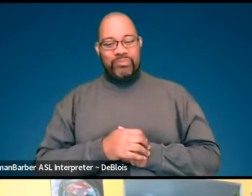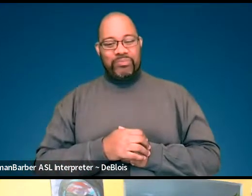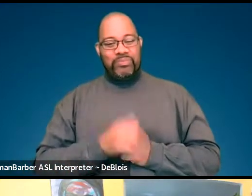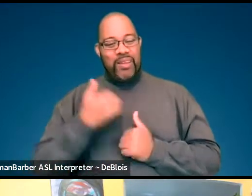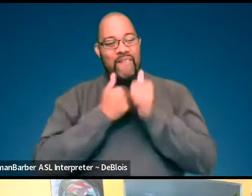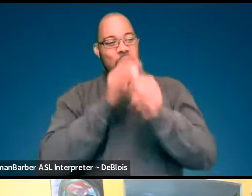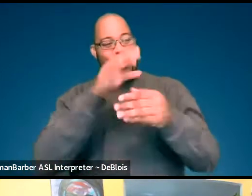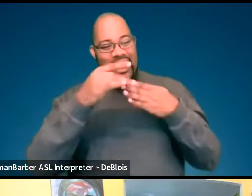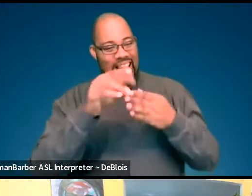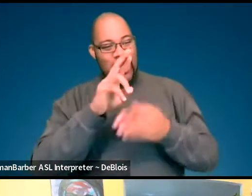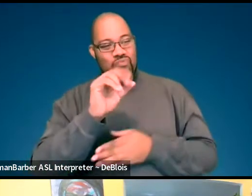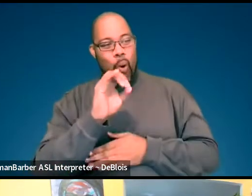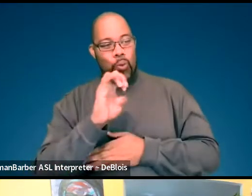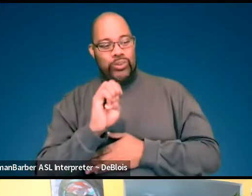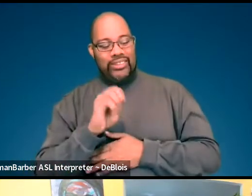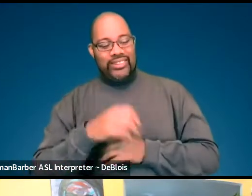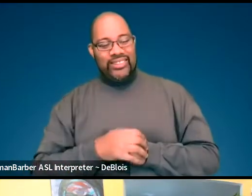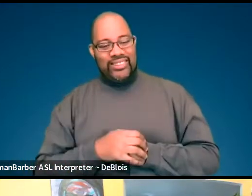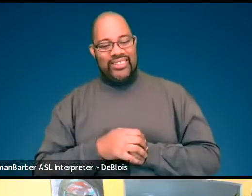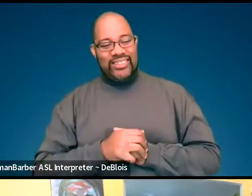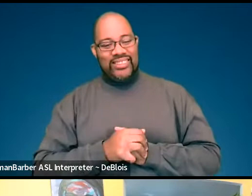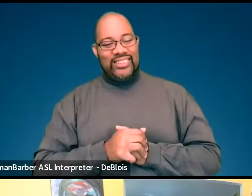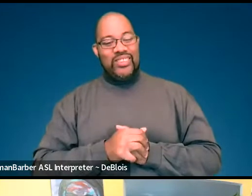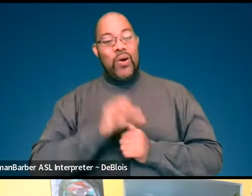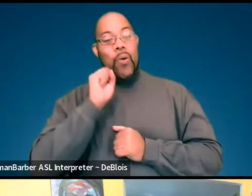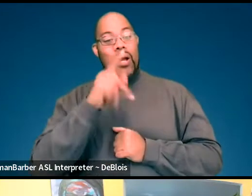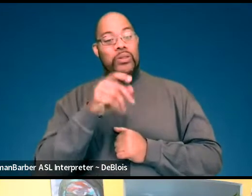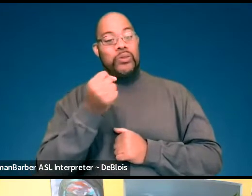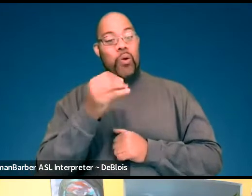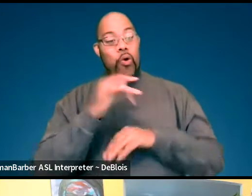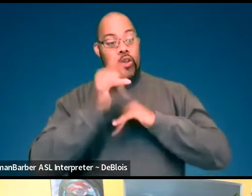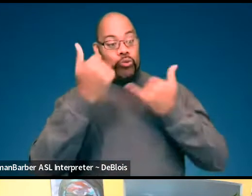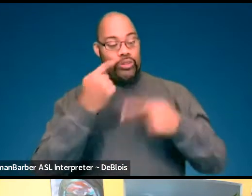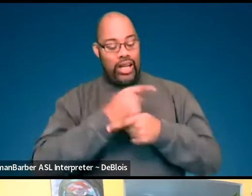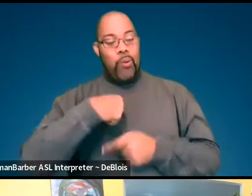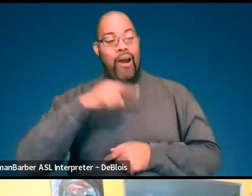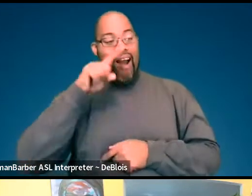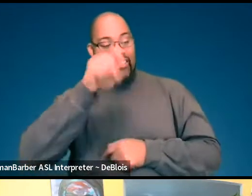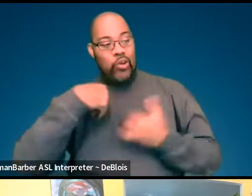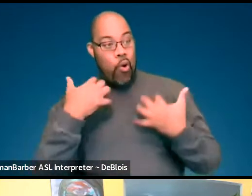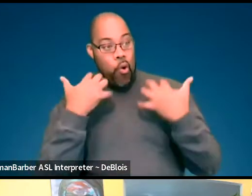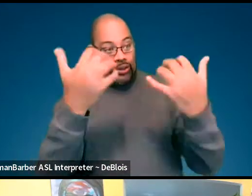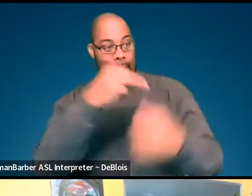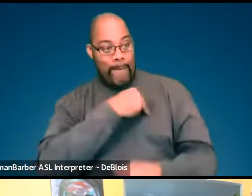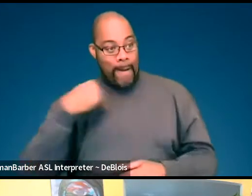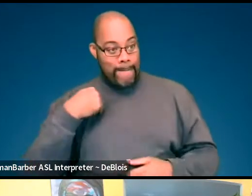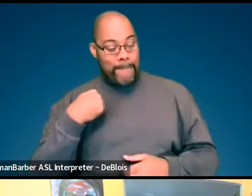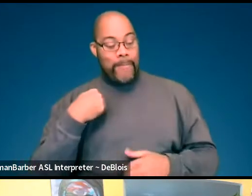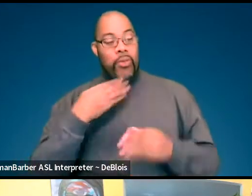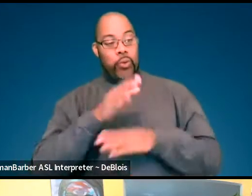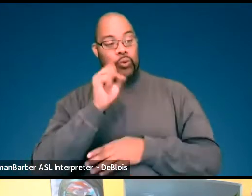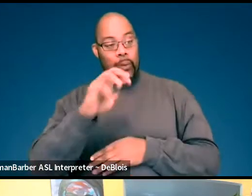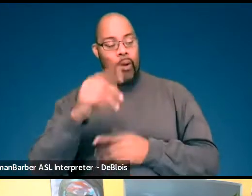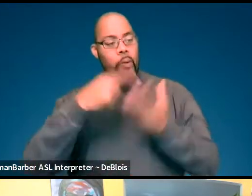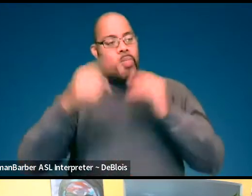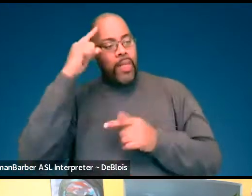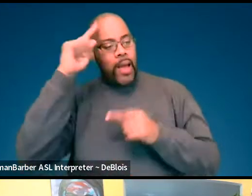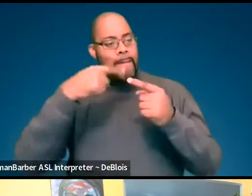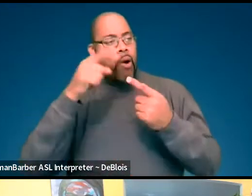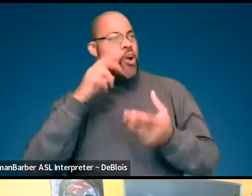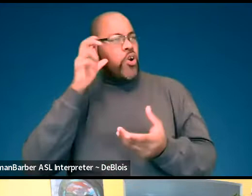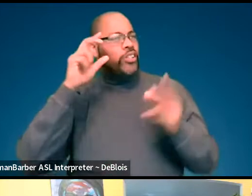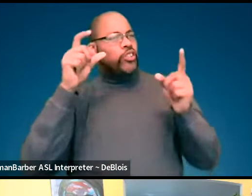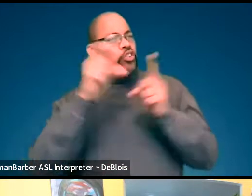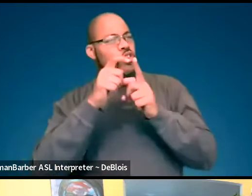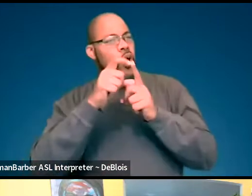your lead, Rose. Okay, so earlier today, we asked our audience members over social media what they think about when they hear the